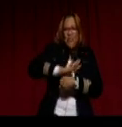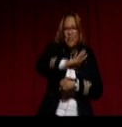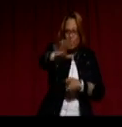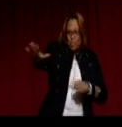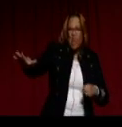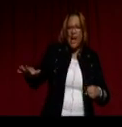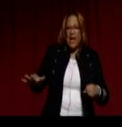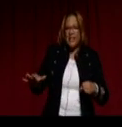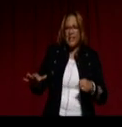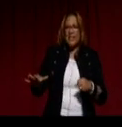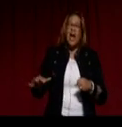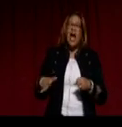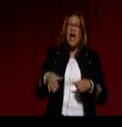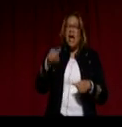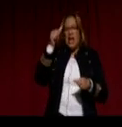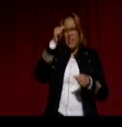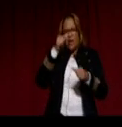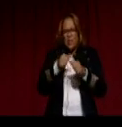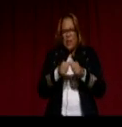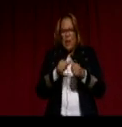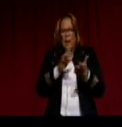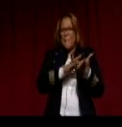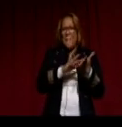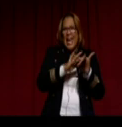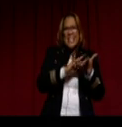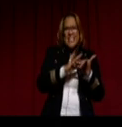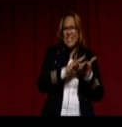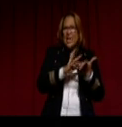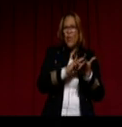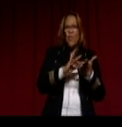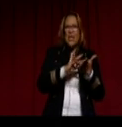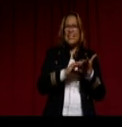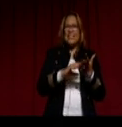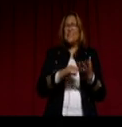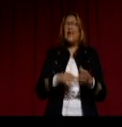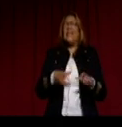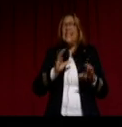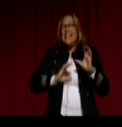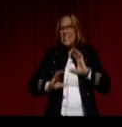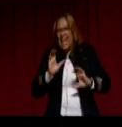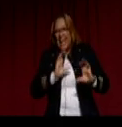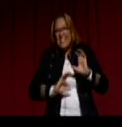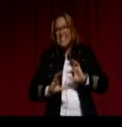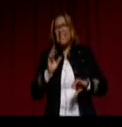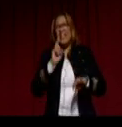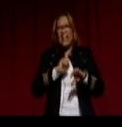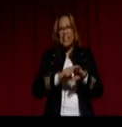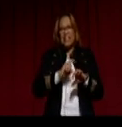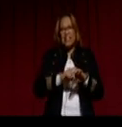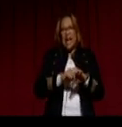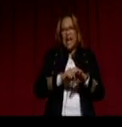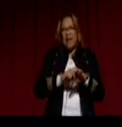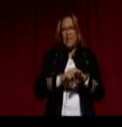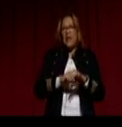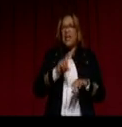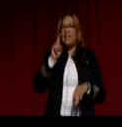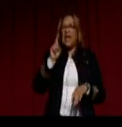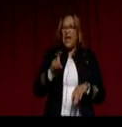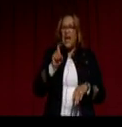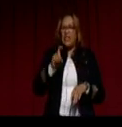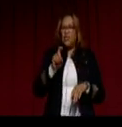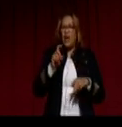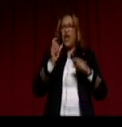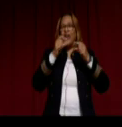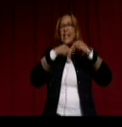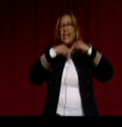vigorously that the state of medicine wasn't quite scientific at that time. So they had to wear a little clove of garlic around